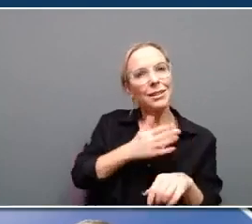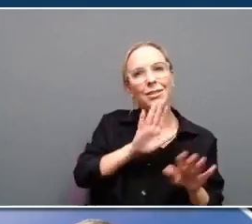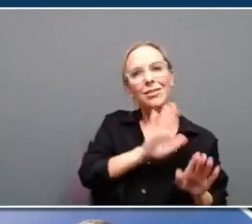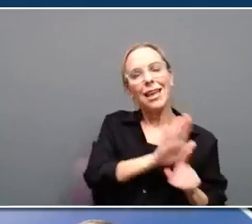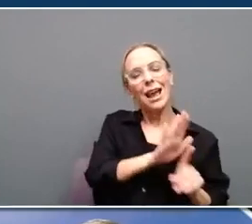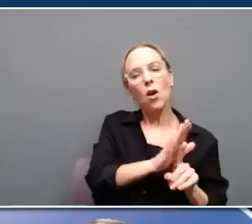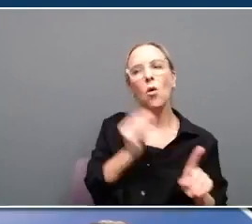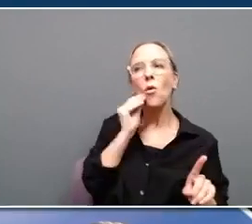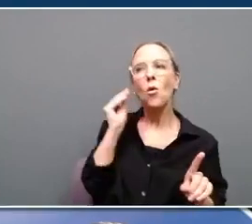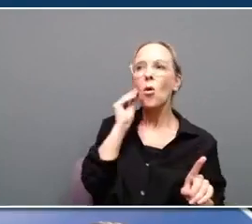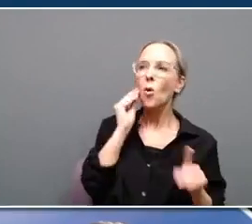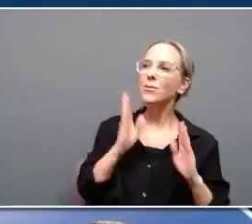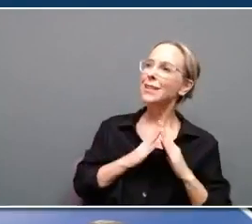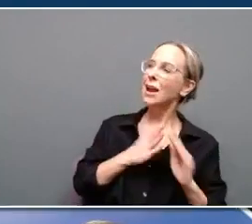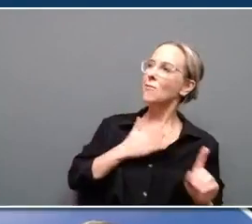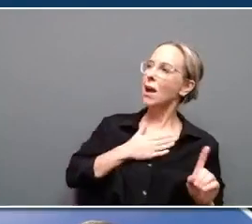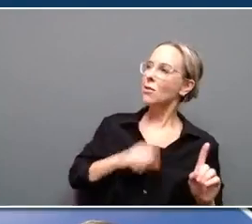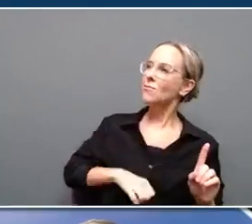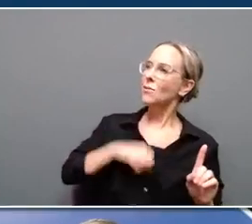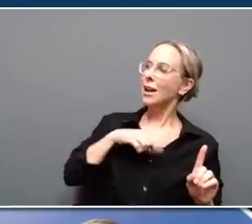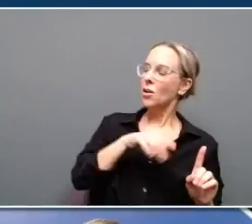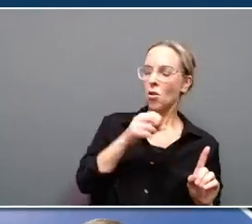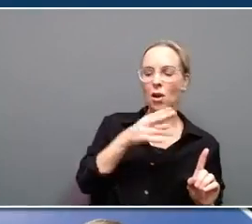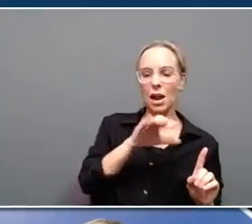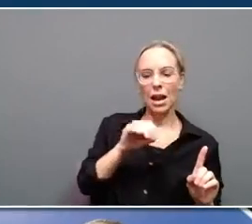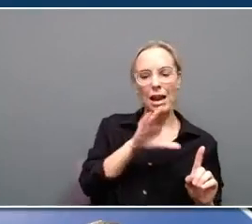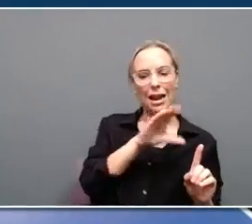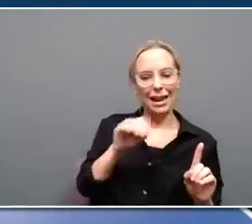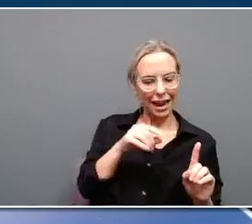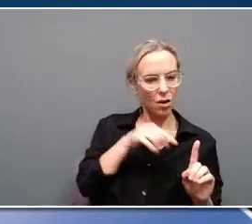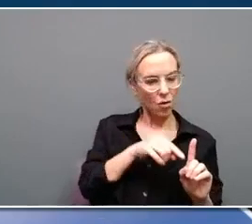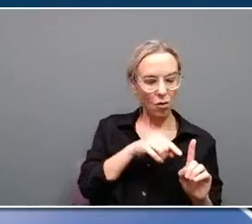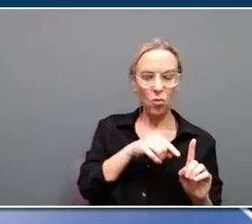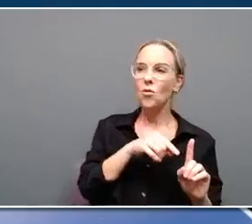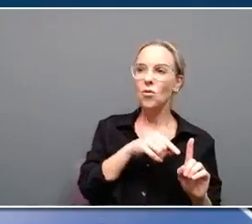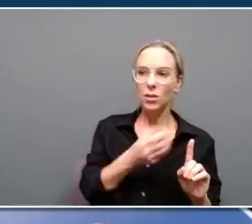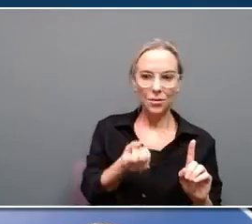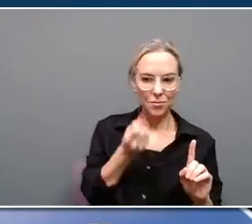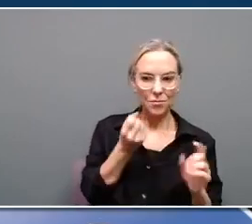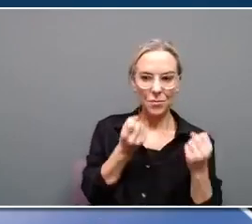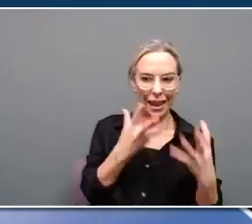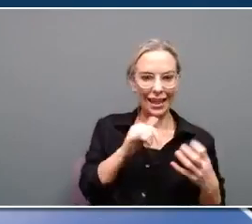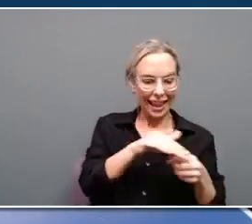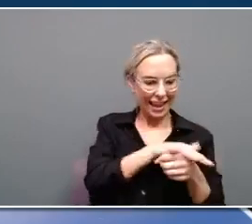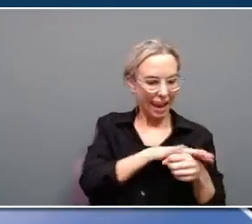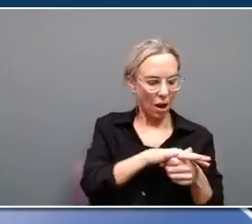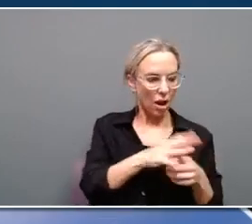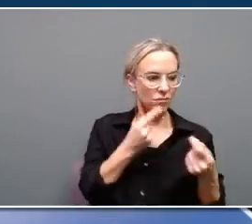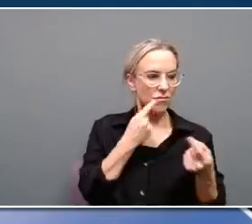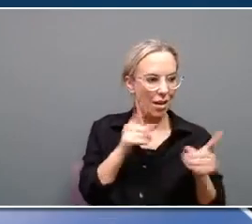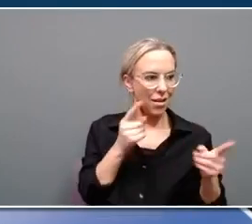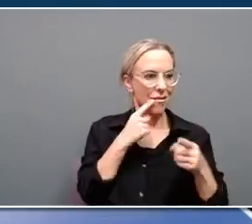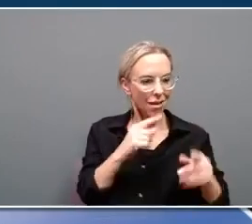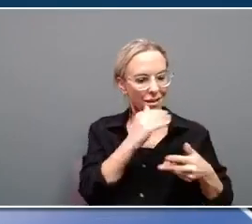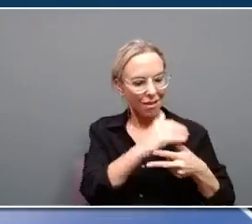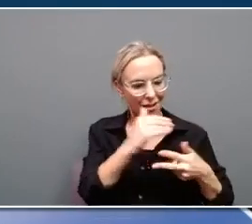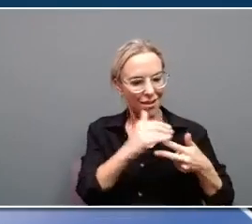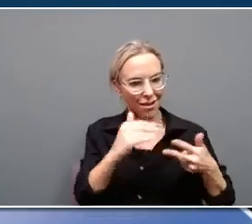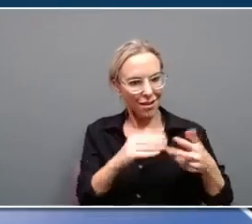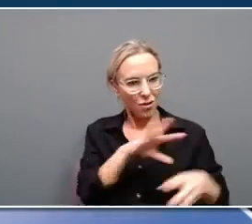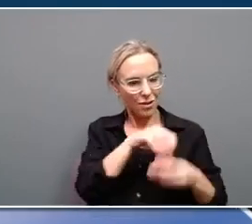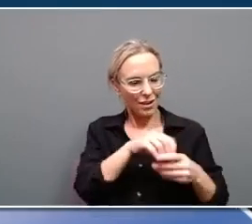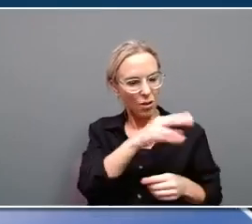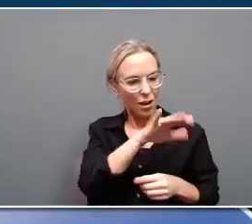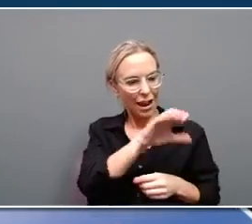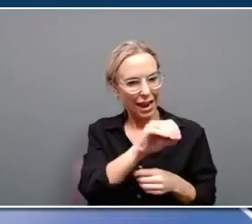in Ohio County, at this industrial park, of a number of announcements all in a row or all in the county. The grand